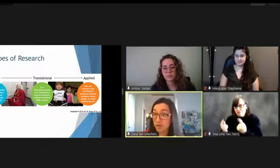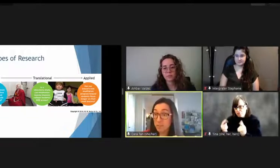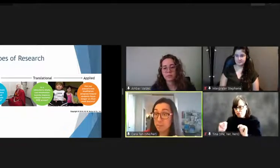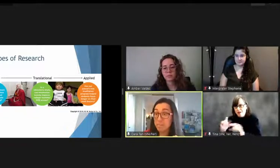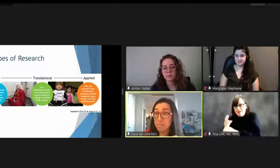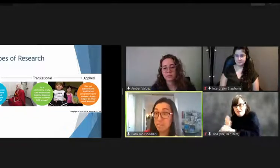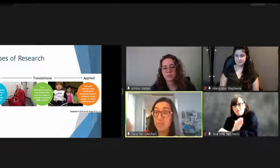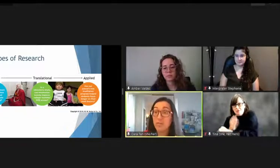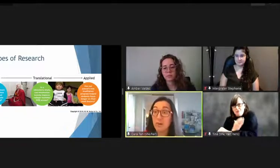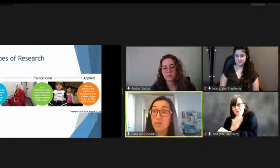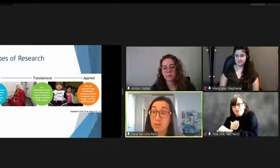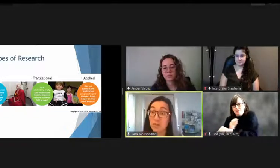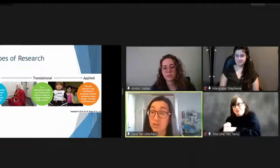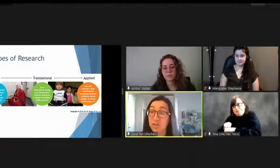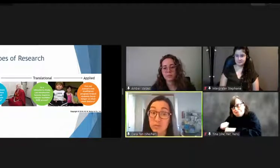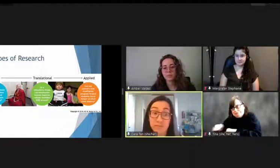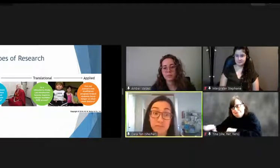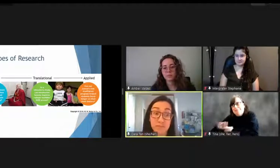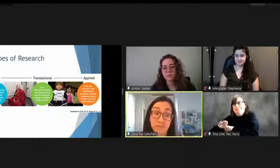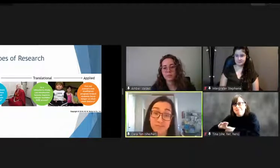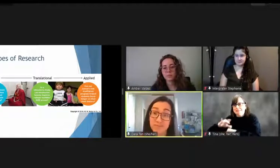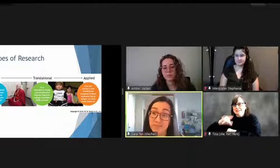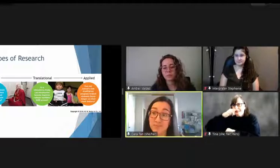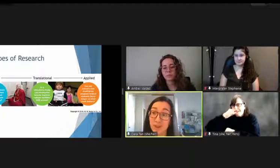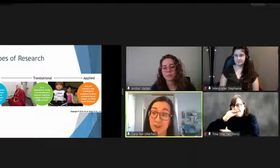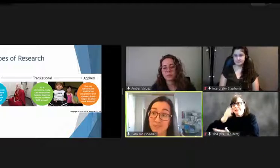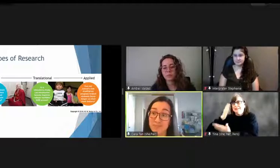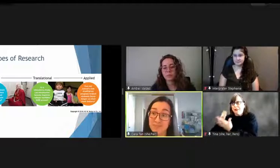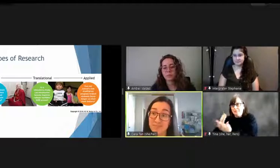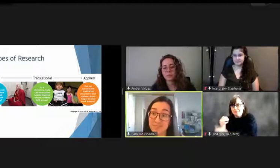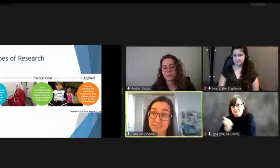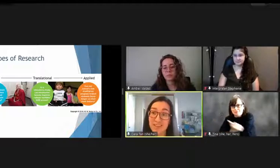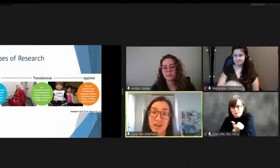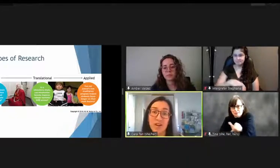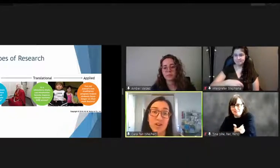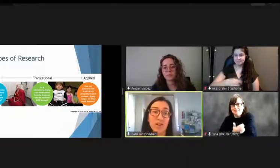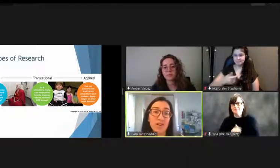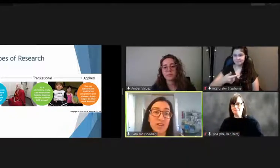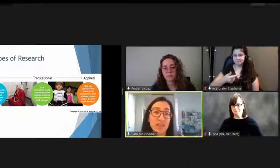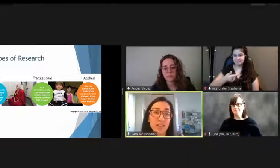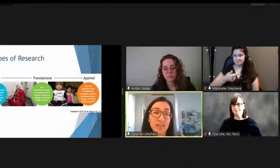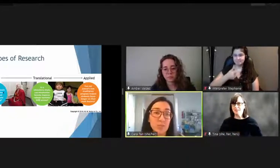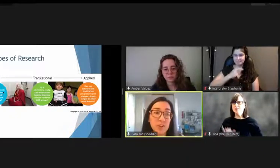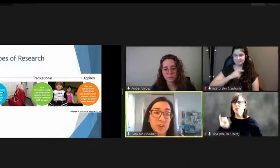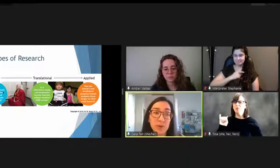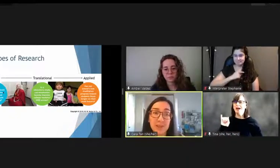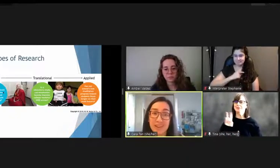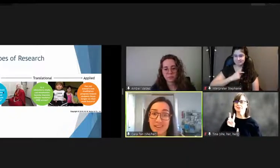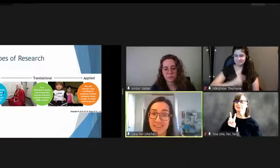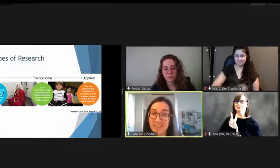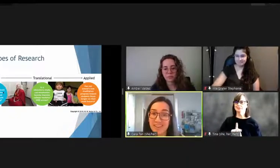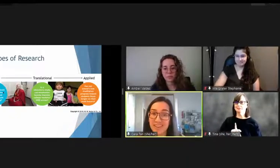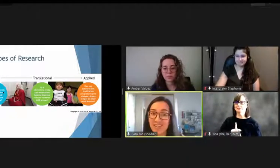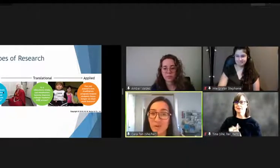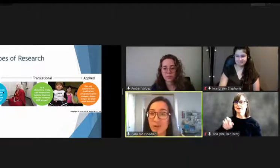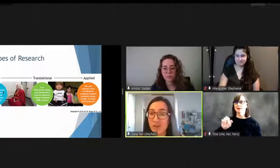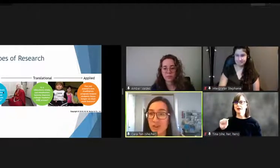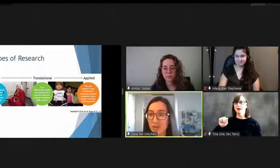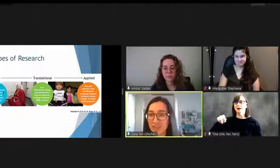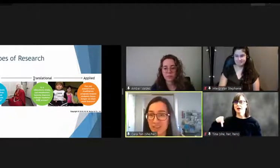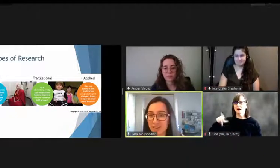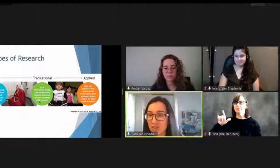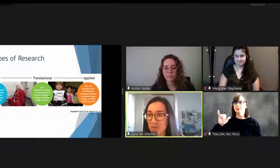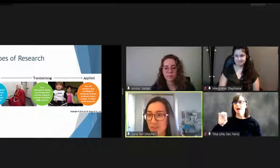world based on the research we do. Okay? Now, the in-between here is what we